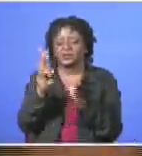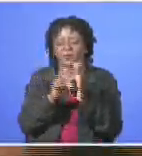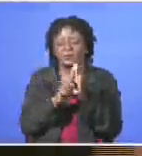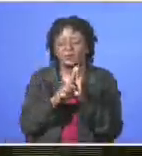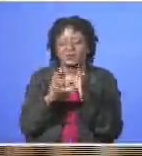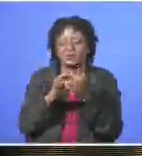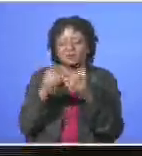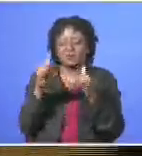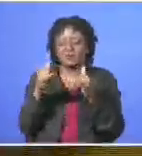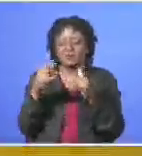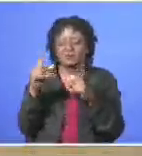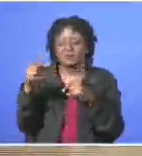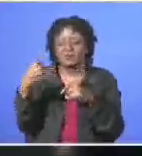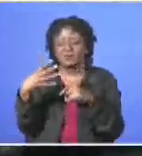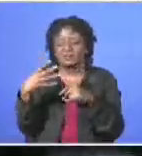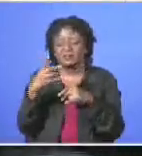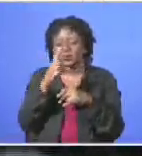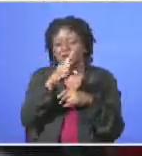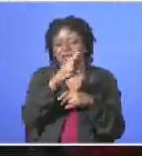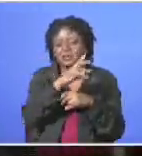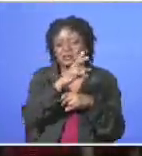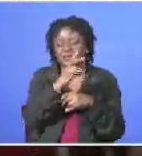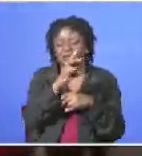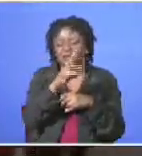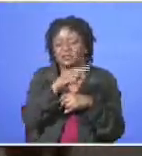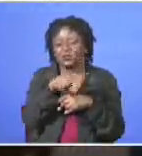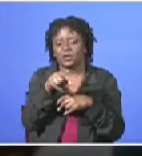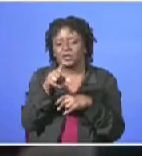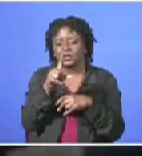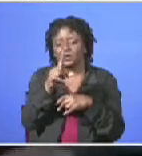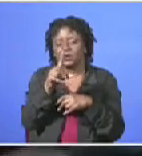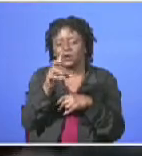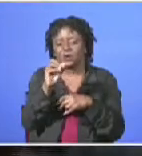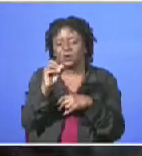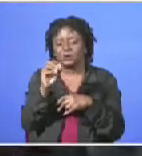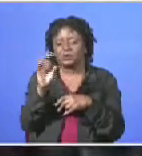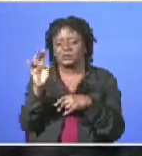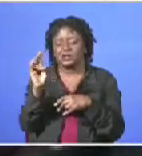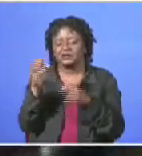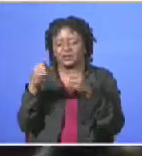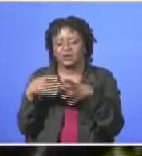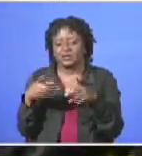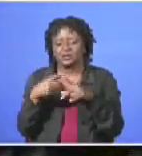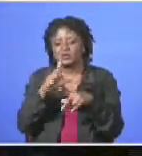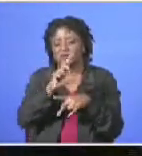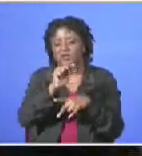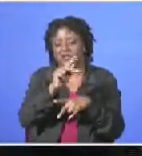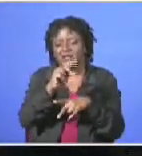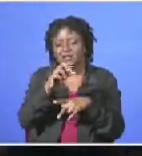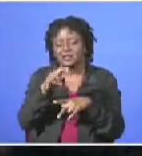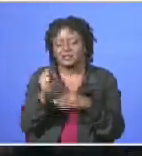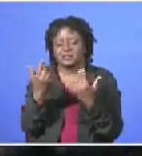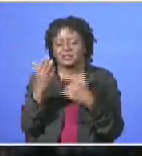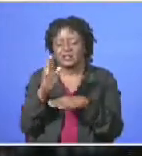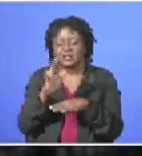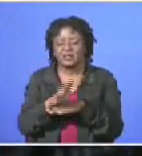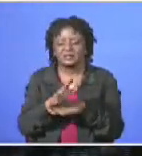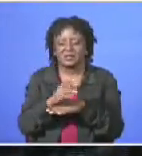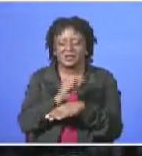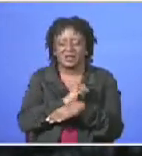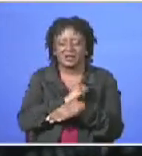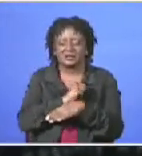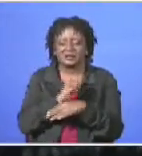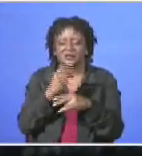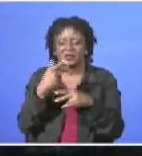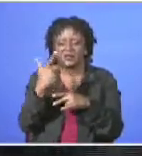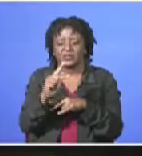Suns' 117-107 loss to the Lakers last night. Ayton grabbing a season-high 14 rebounds, producing his third double-double